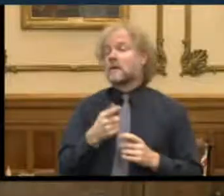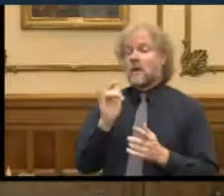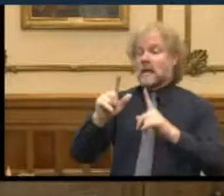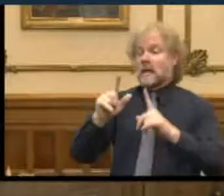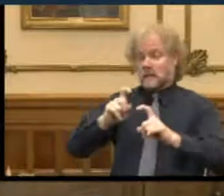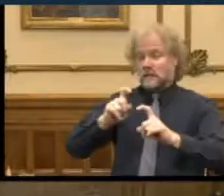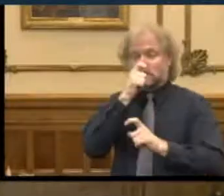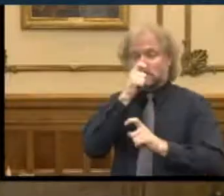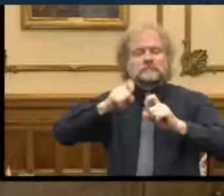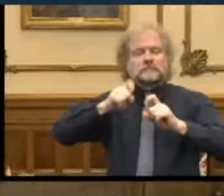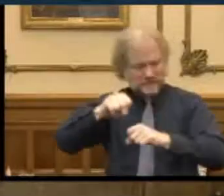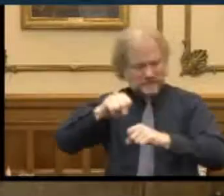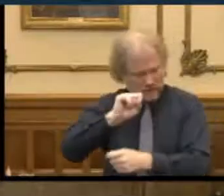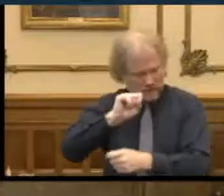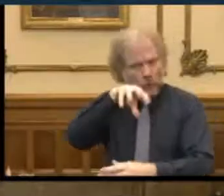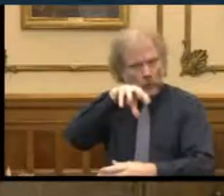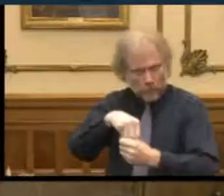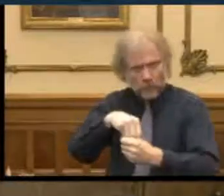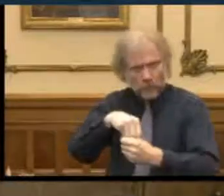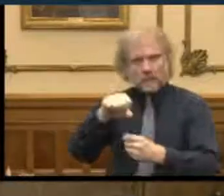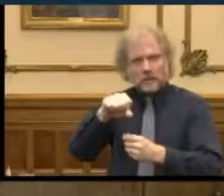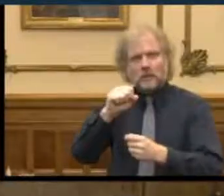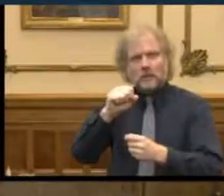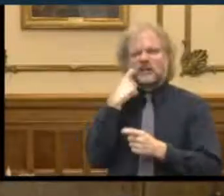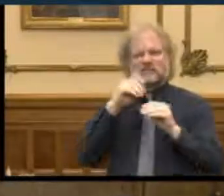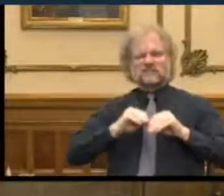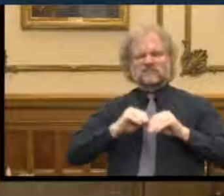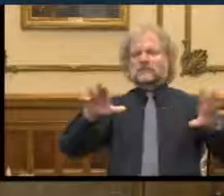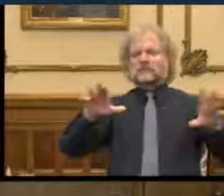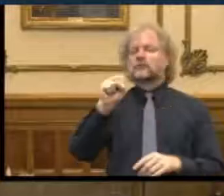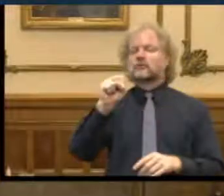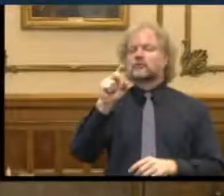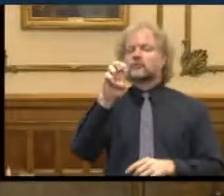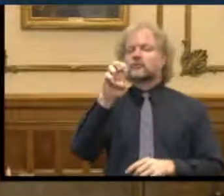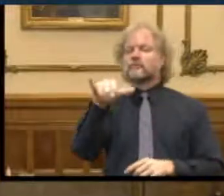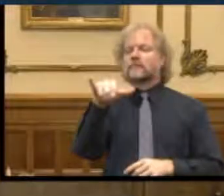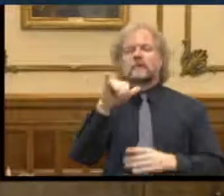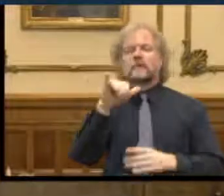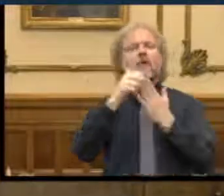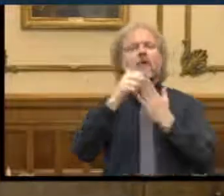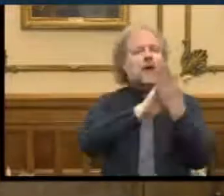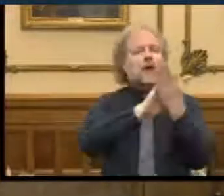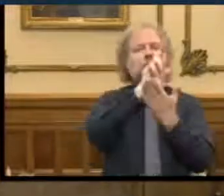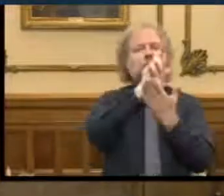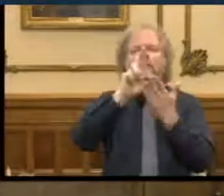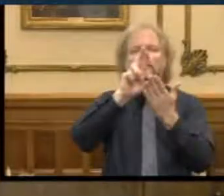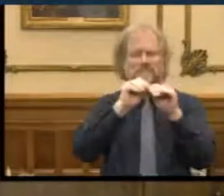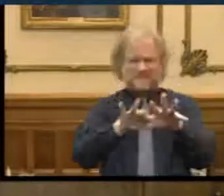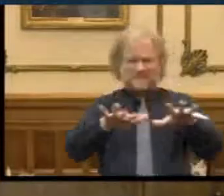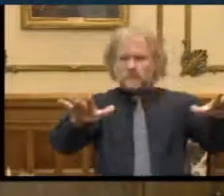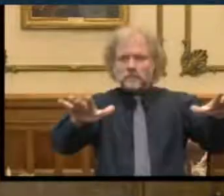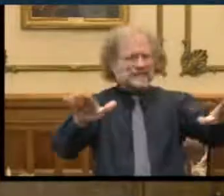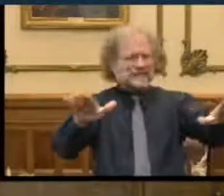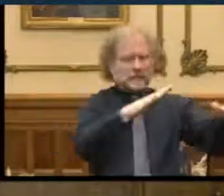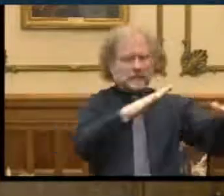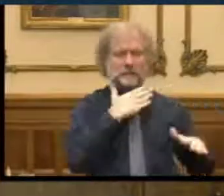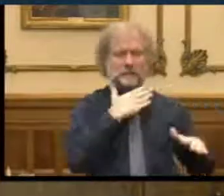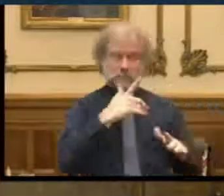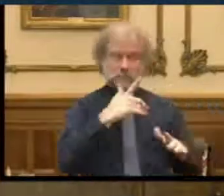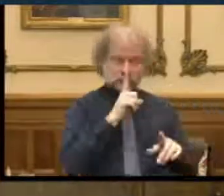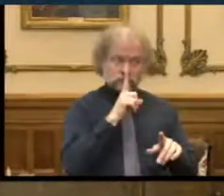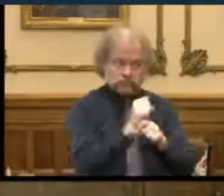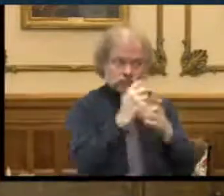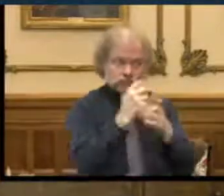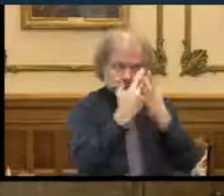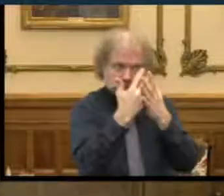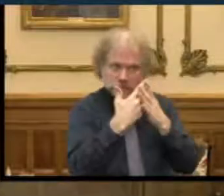being included, and we actually just sent out a survey to all of our colleges and universities, asking them if they were doing routine